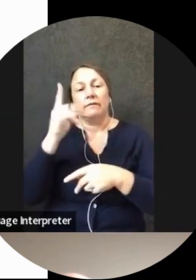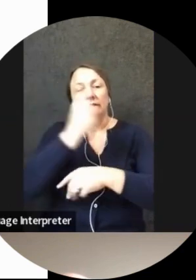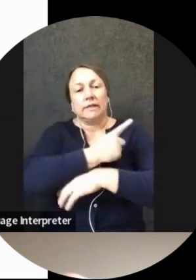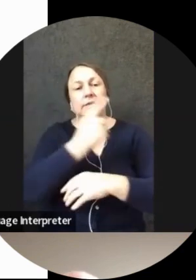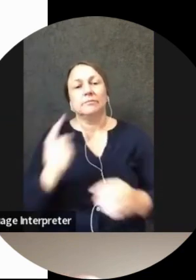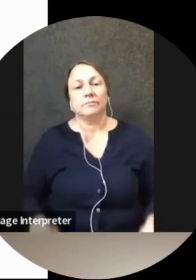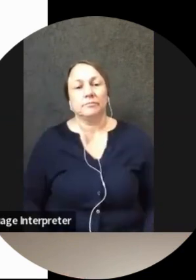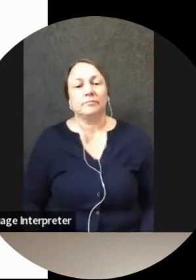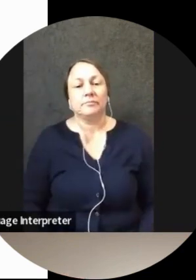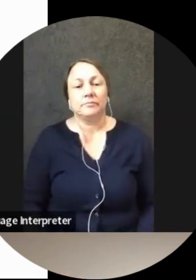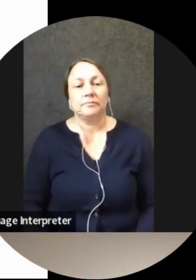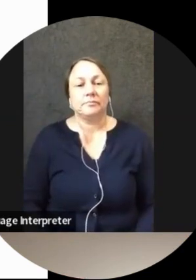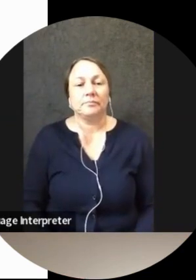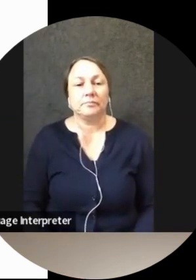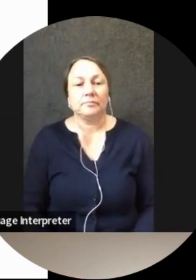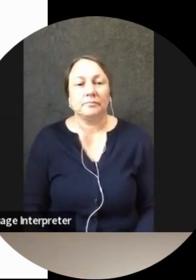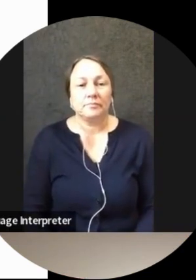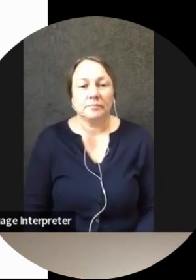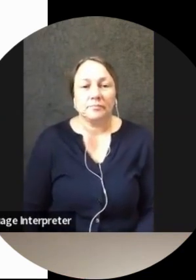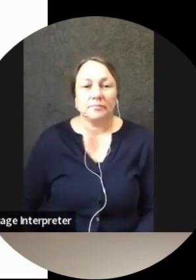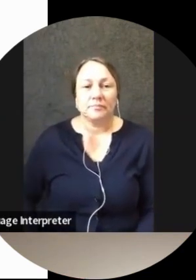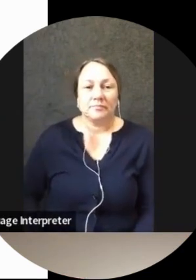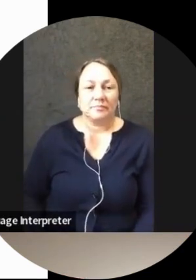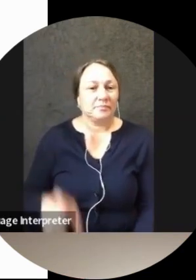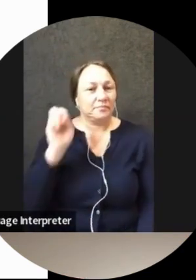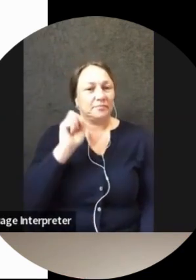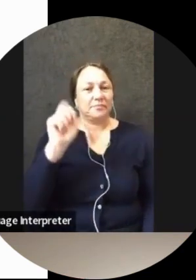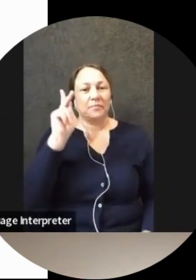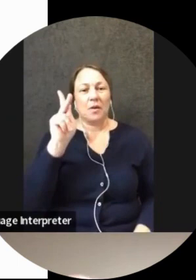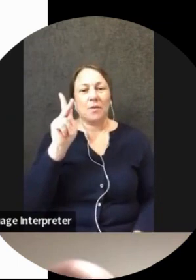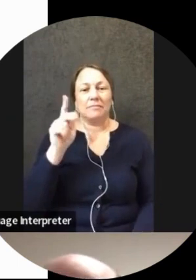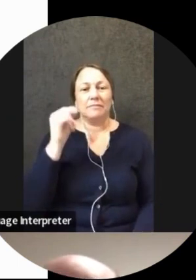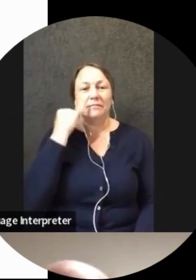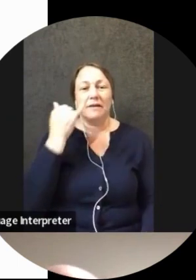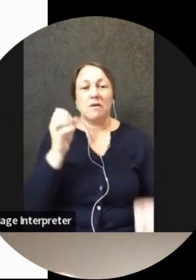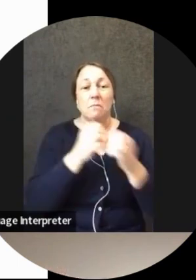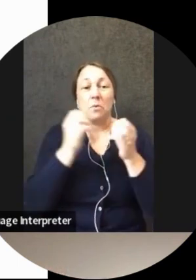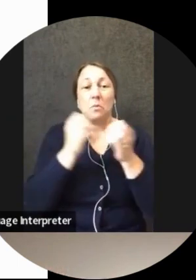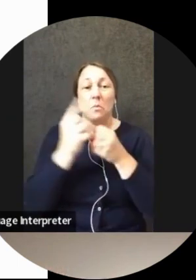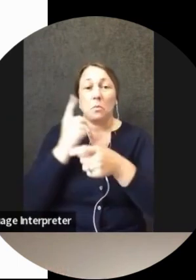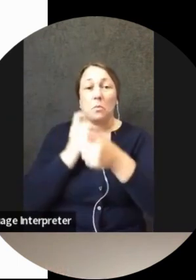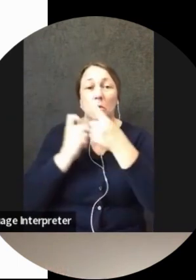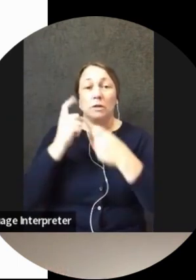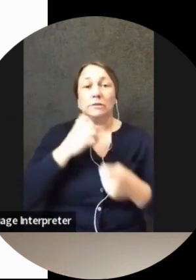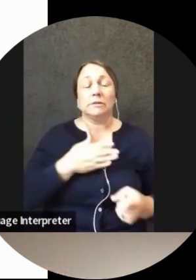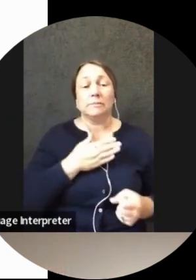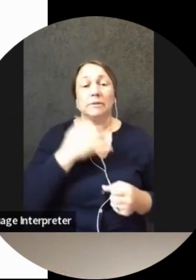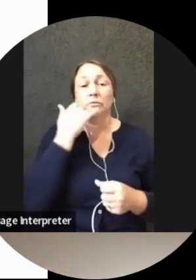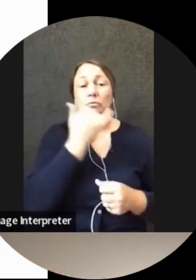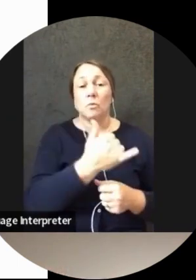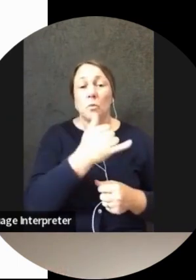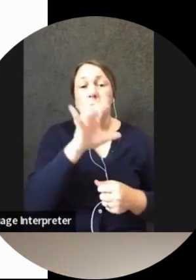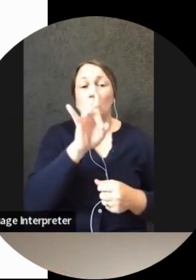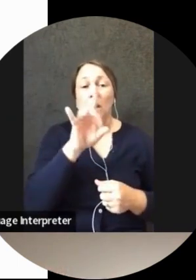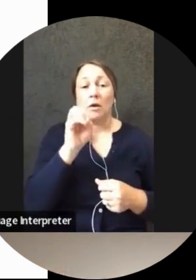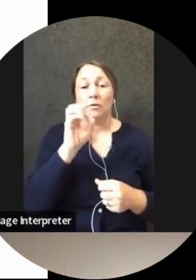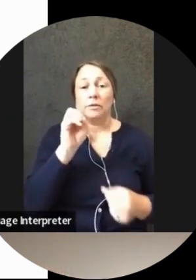Excellent. So let me read some questions from the Q&A, and if we have any more questions, please call us at